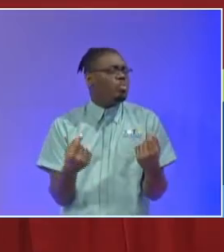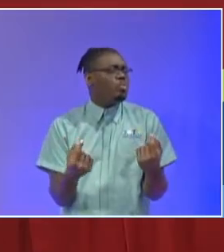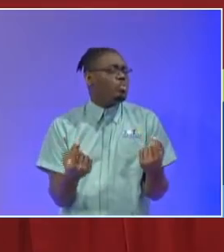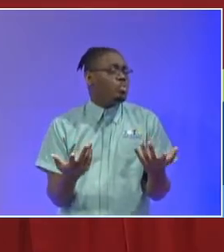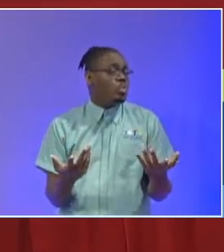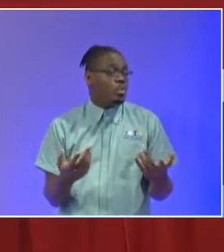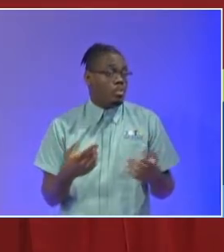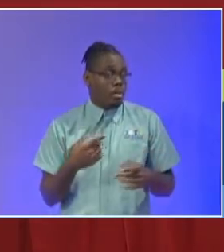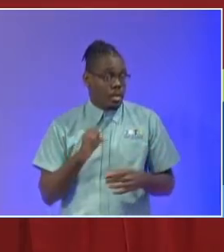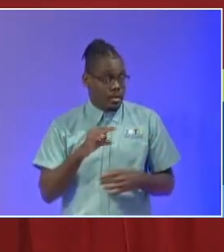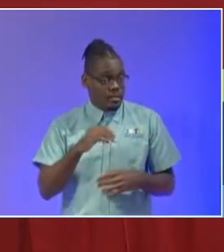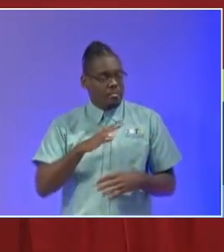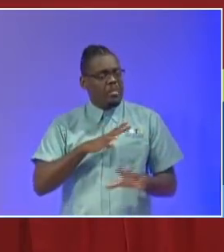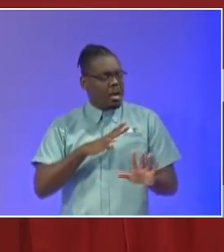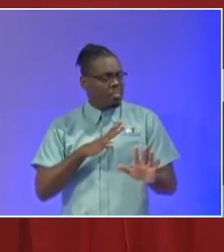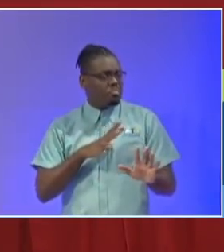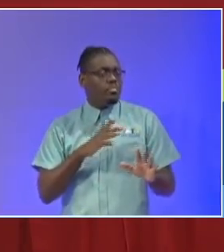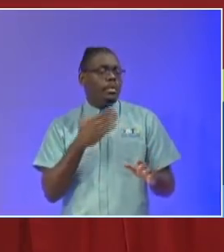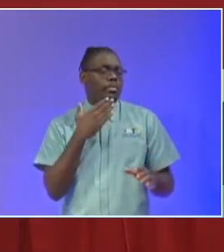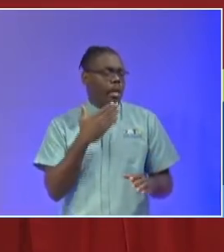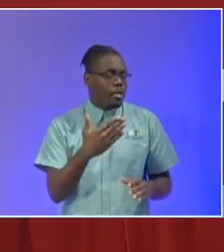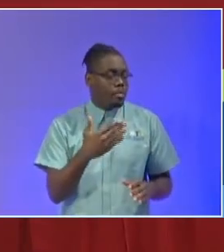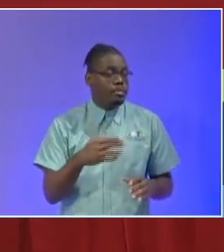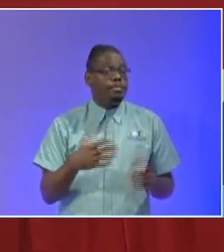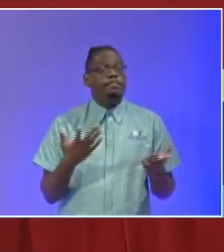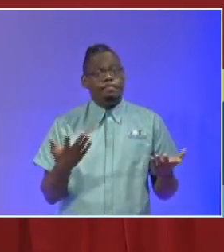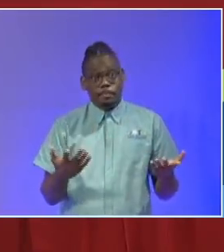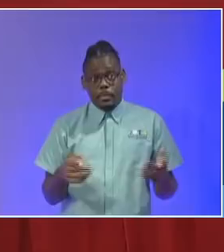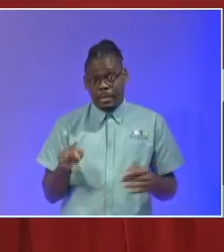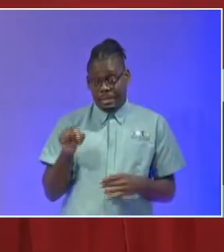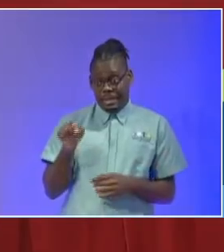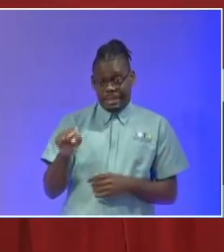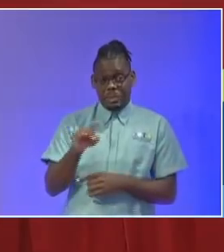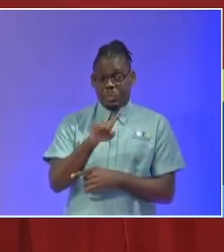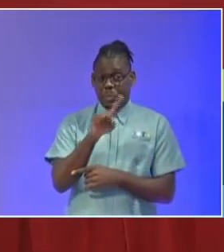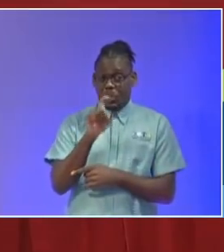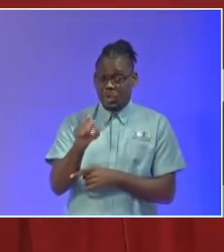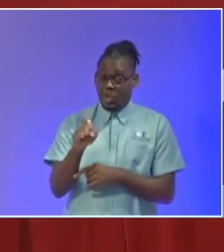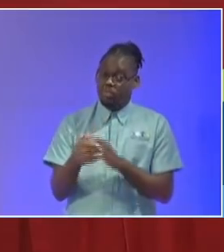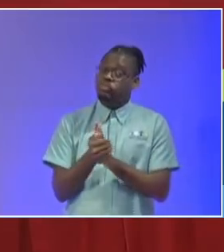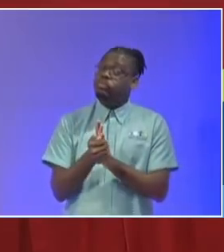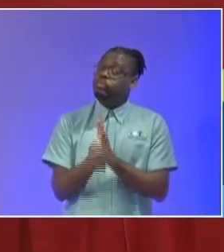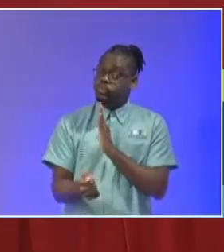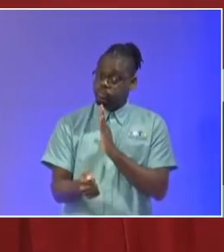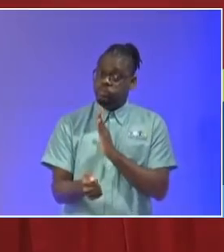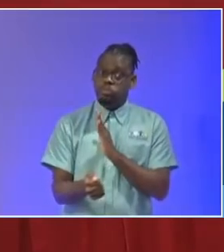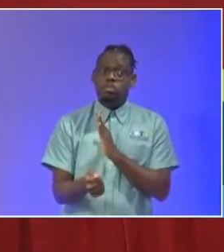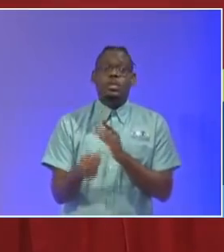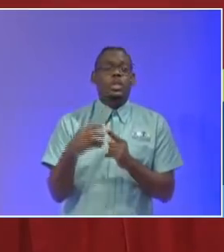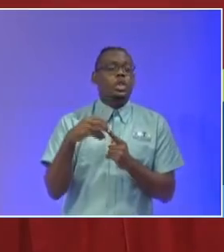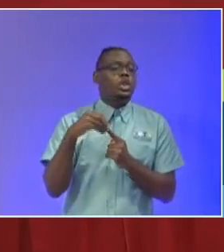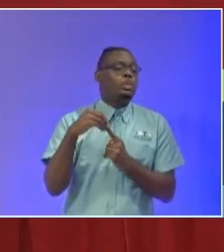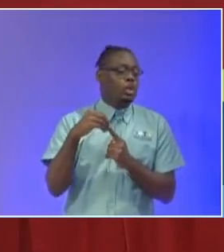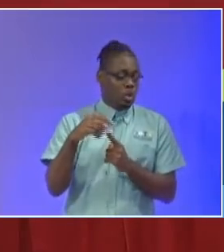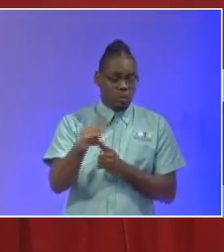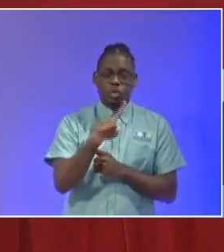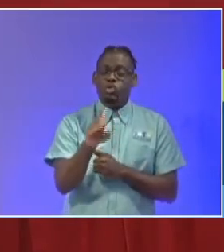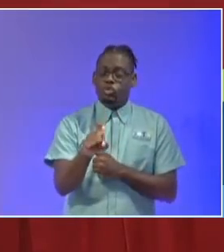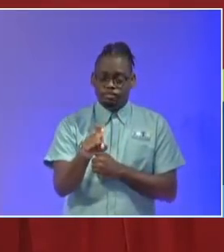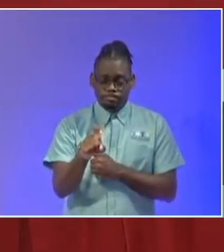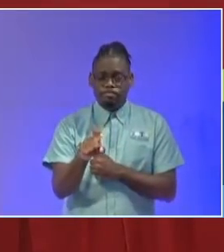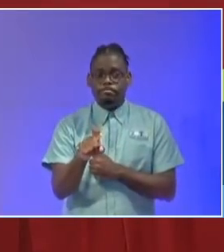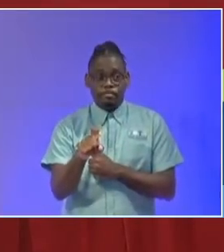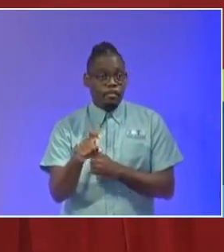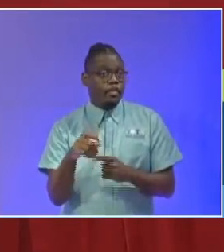defer to what the CMO has said previously, but Dr. Surju Singh is here. Yeah, okay. Thank you, Ms. D'Souza, for